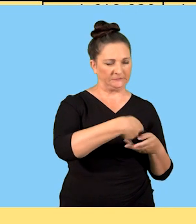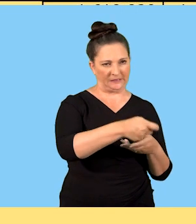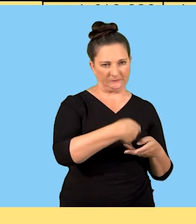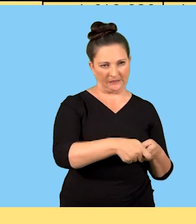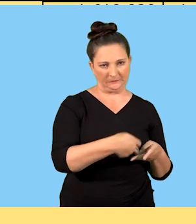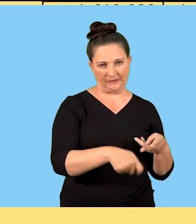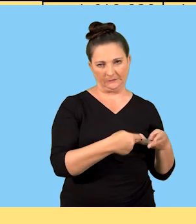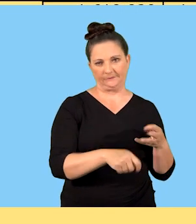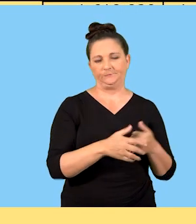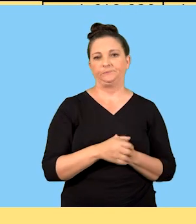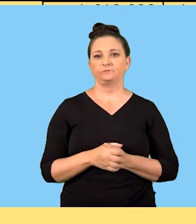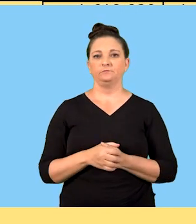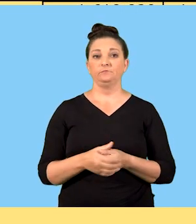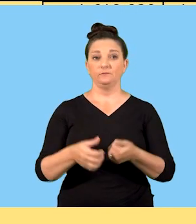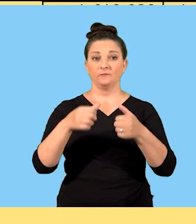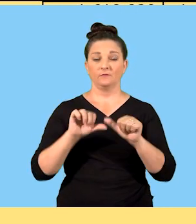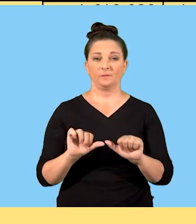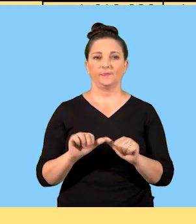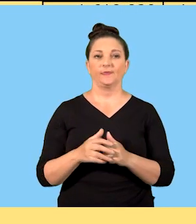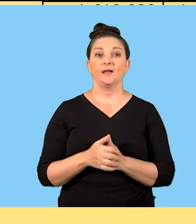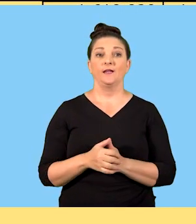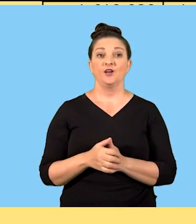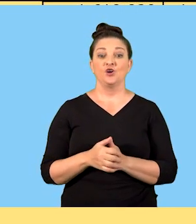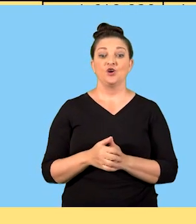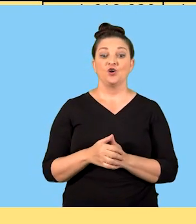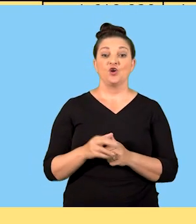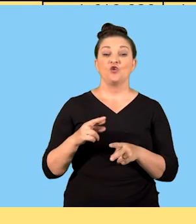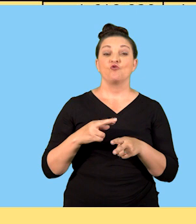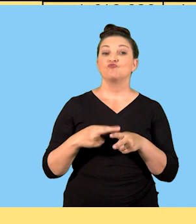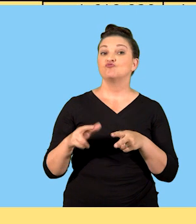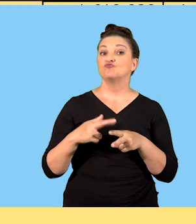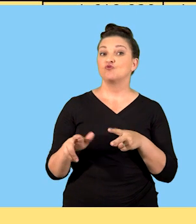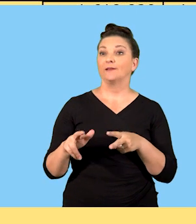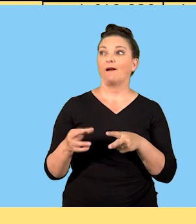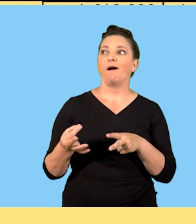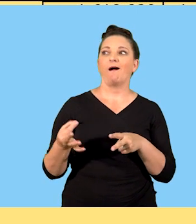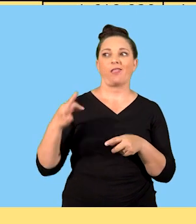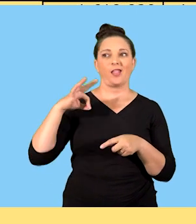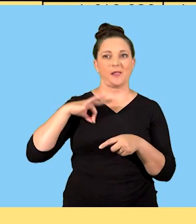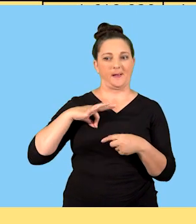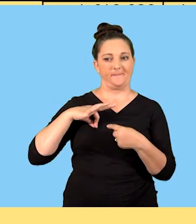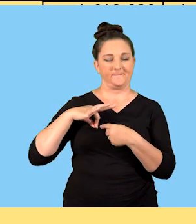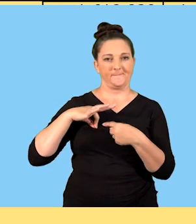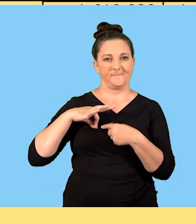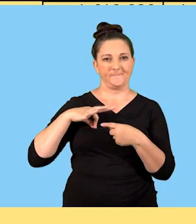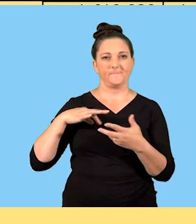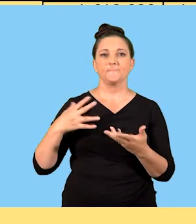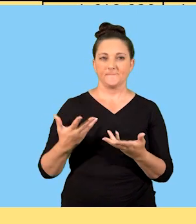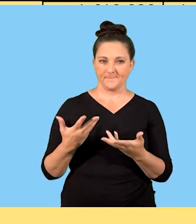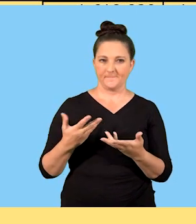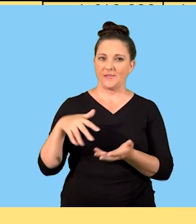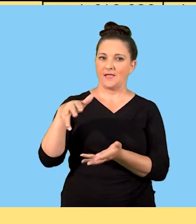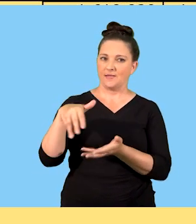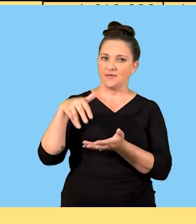expenses. Let's go on to the next one. The next one is rent income. You can hear from its name,